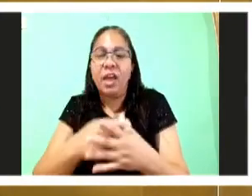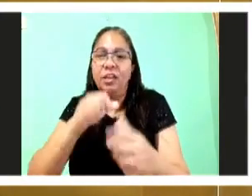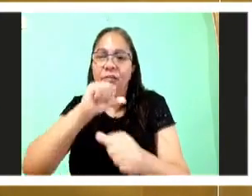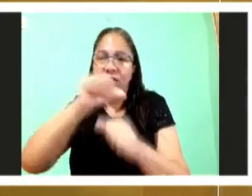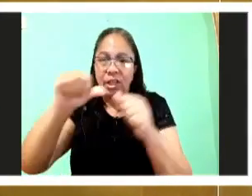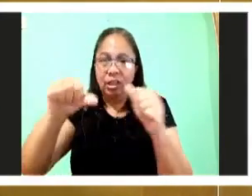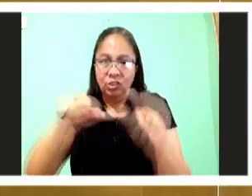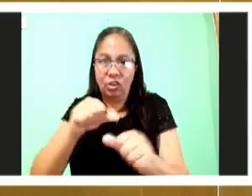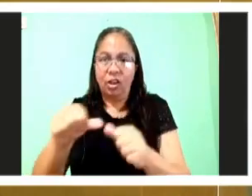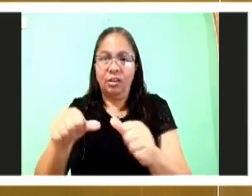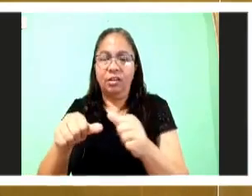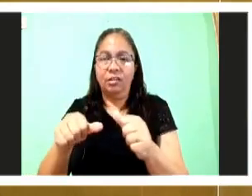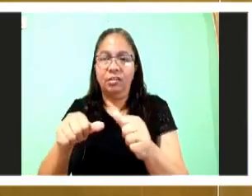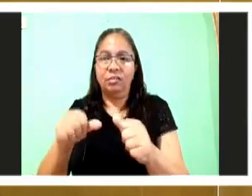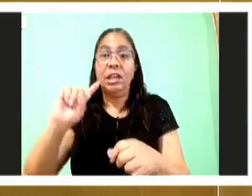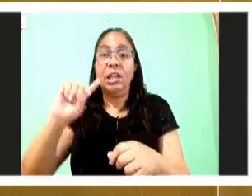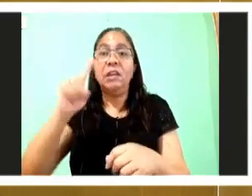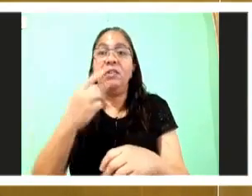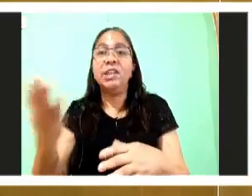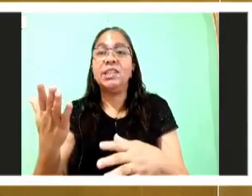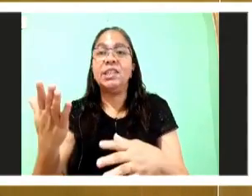what is the Lord asking?